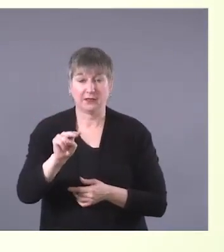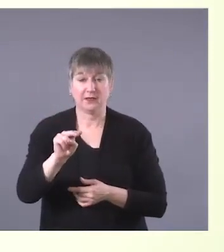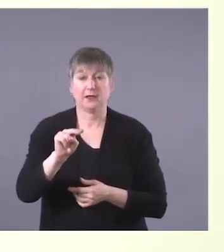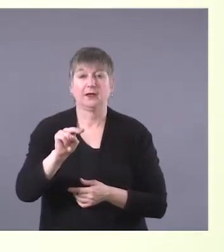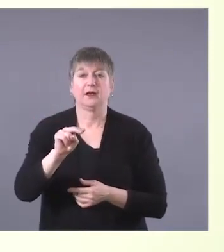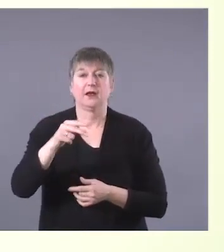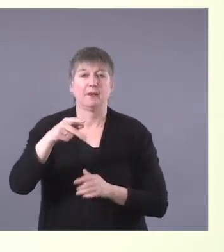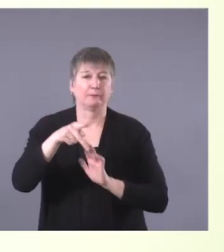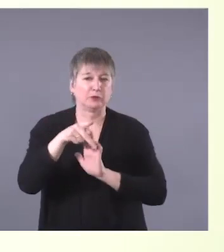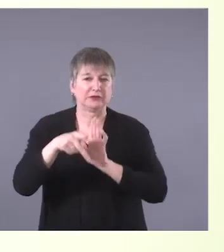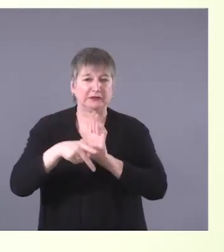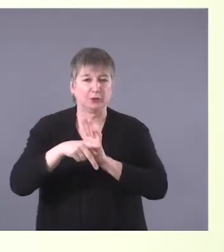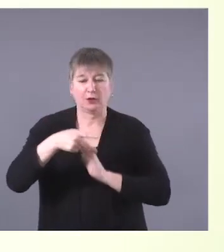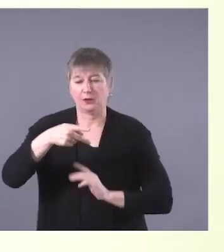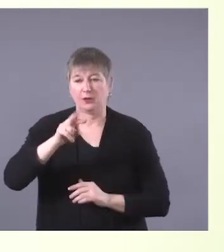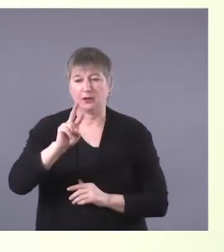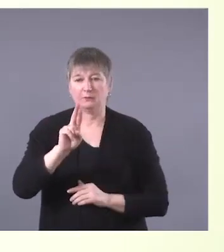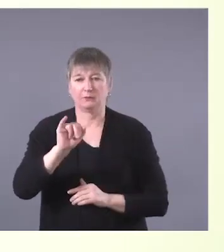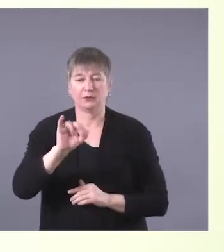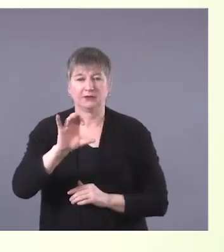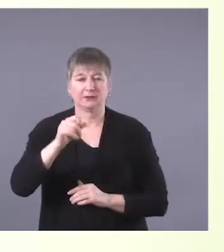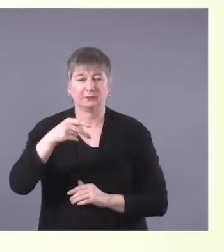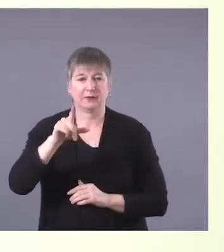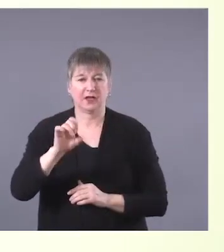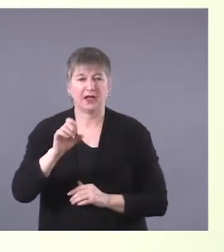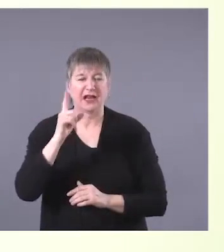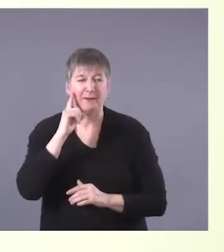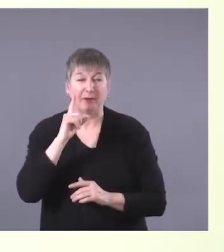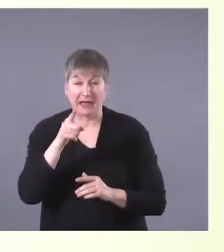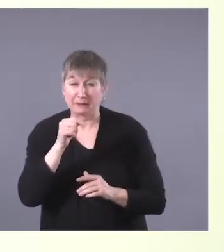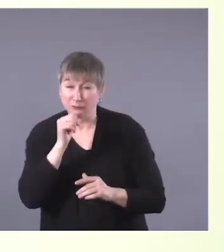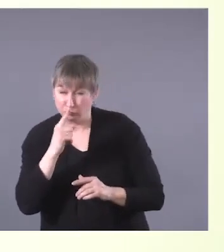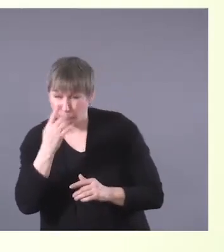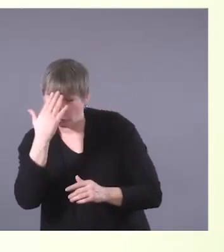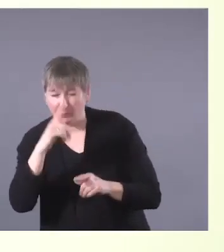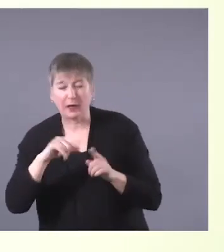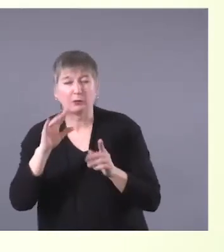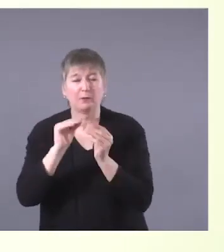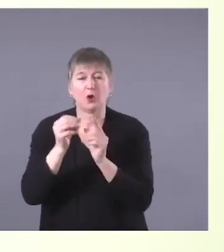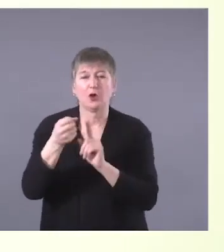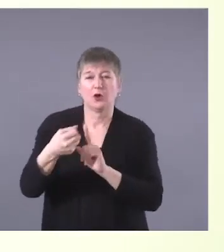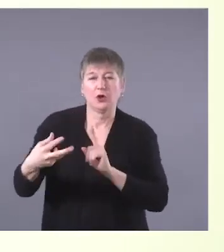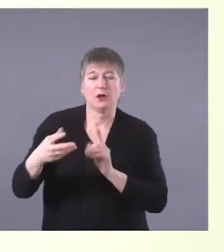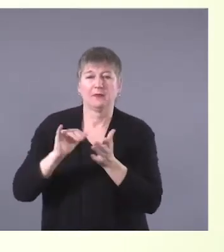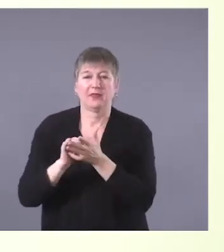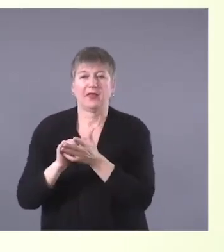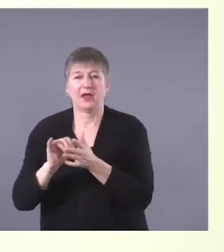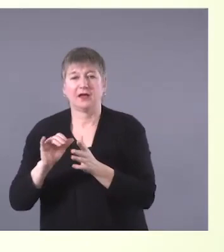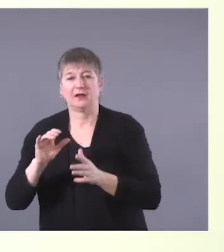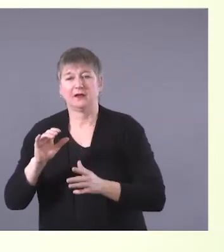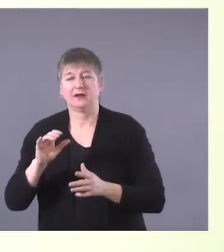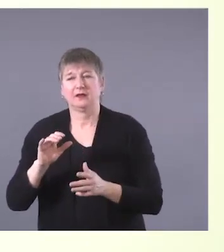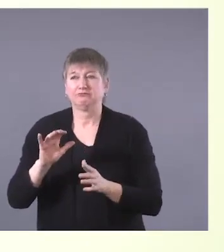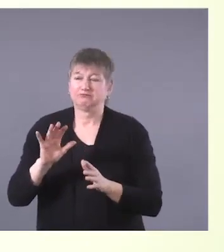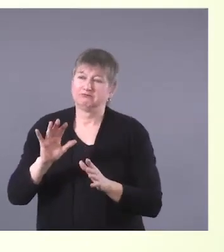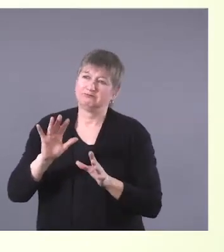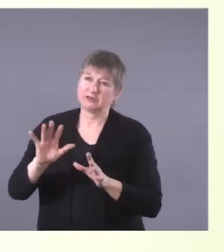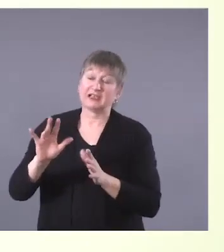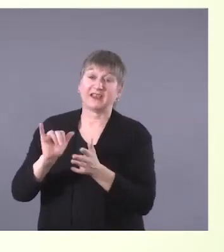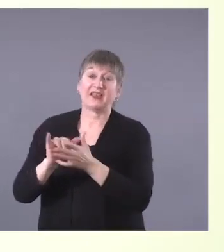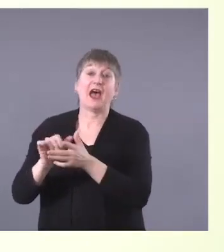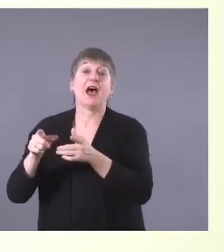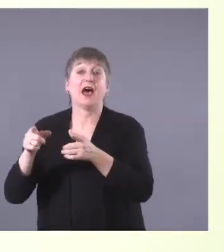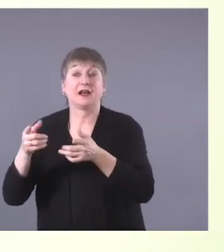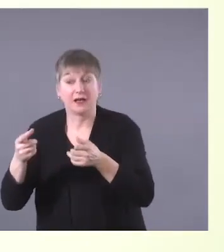and talk about, ensure that everybody is aware about Jordan's principle because it has served to have a very